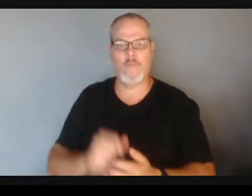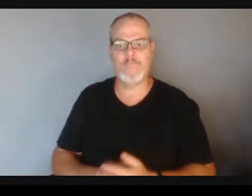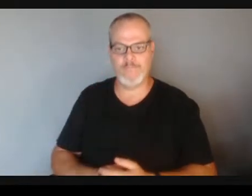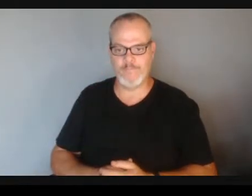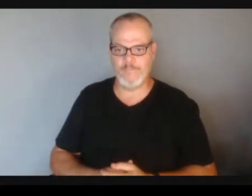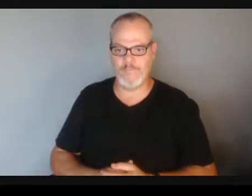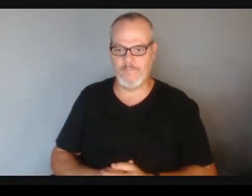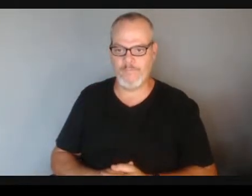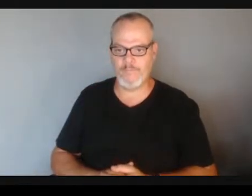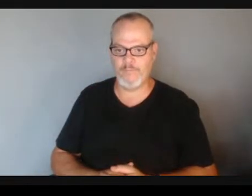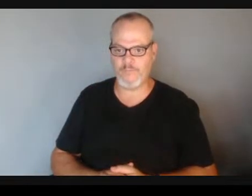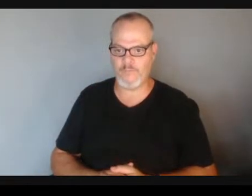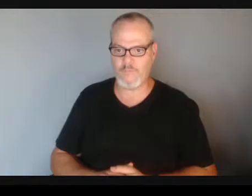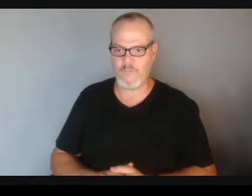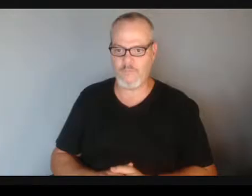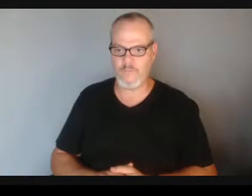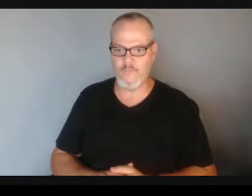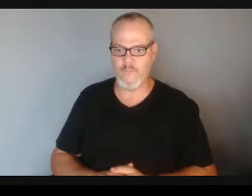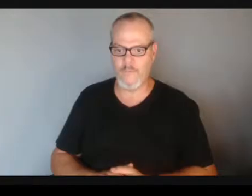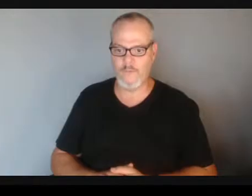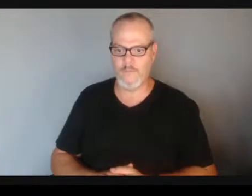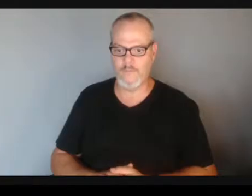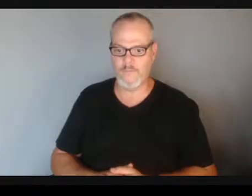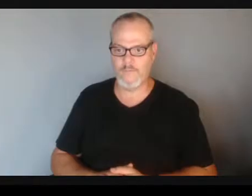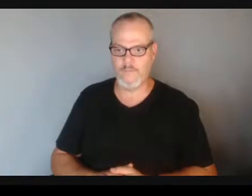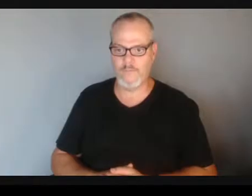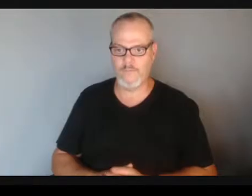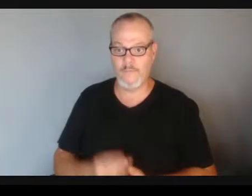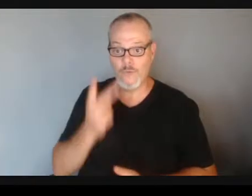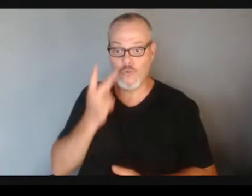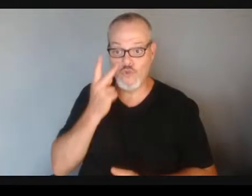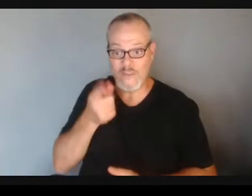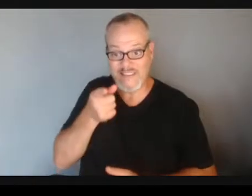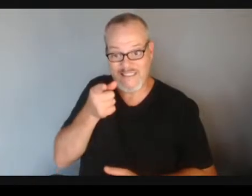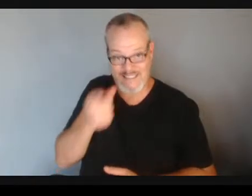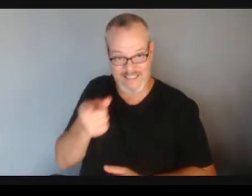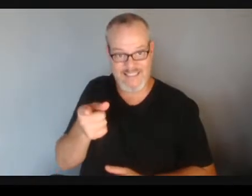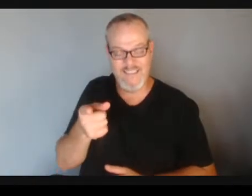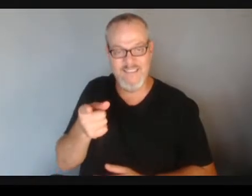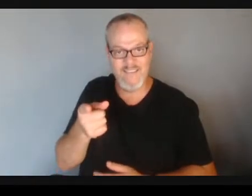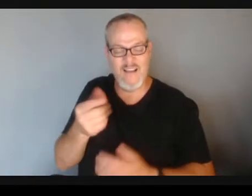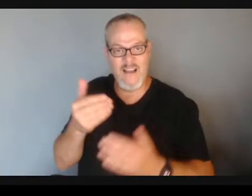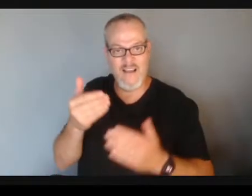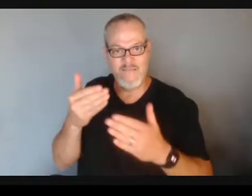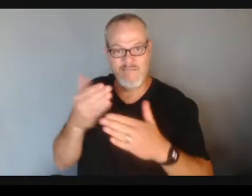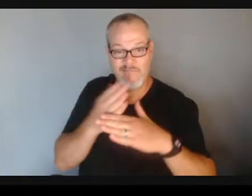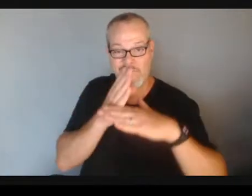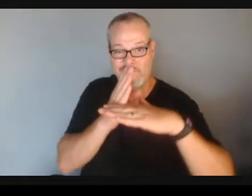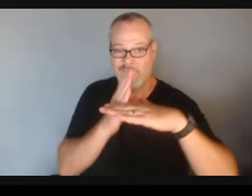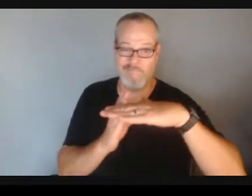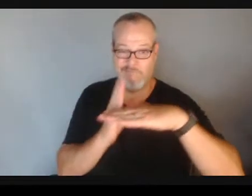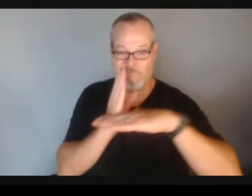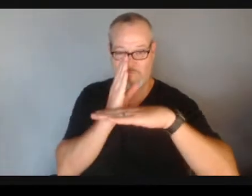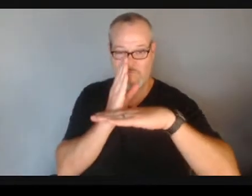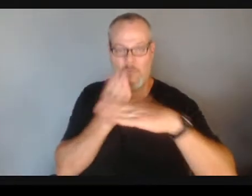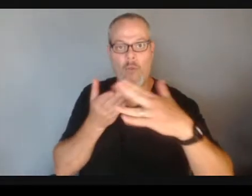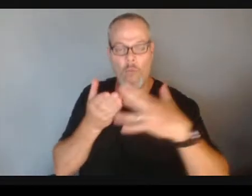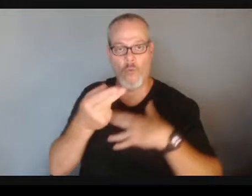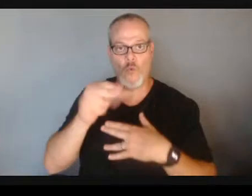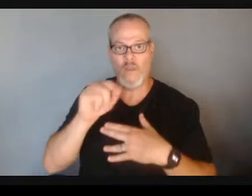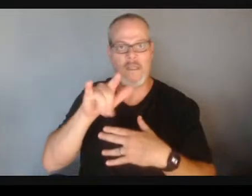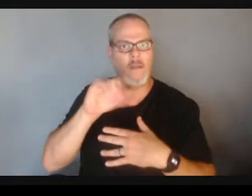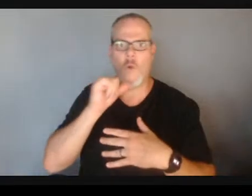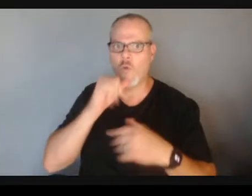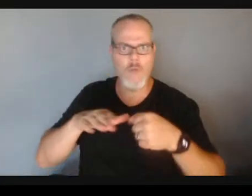we can see here that it comes midway up and through Hilo, but we're not talking even all of